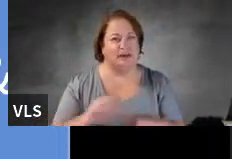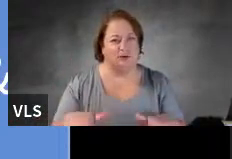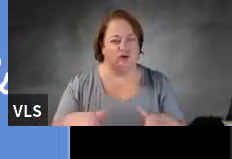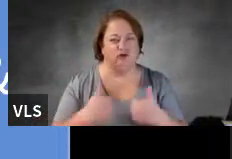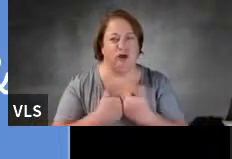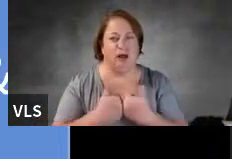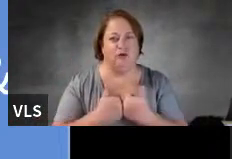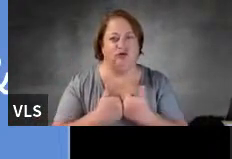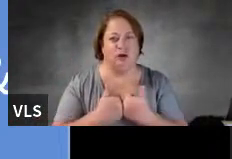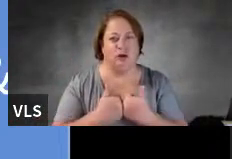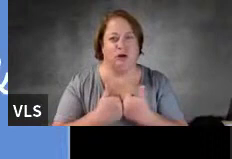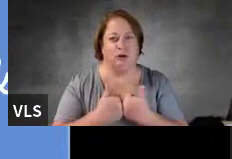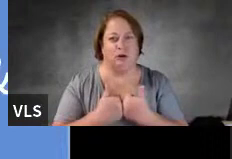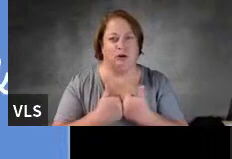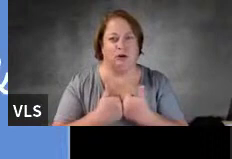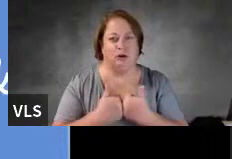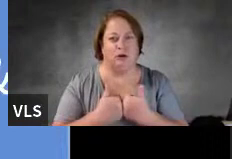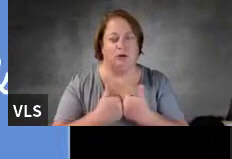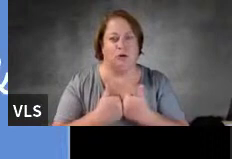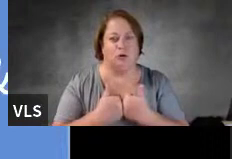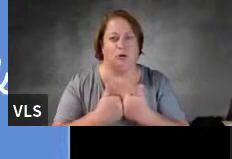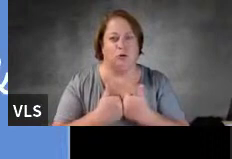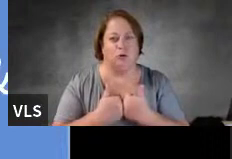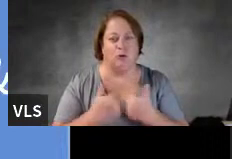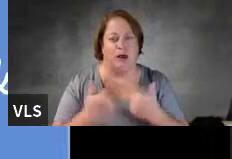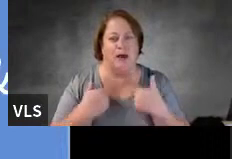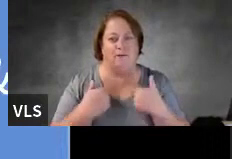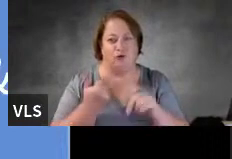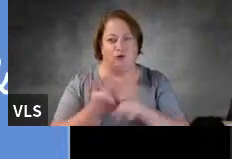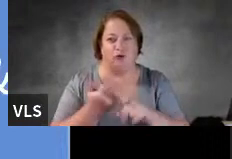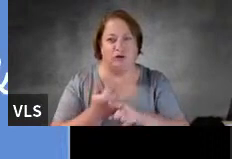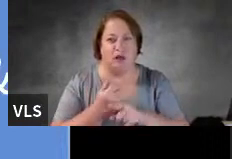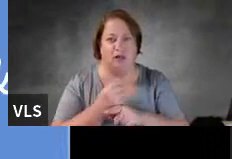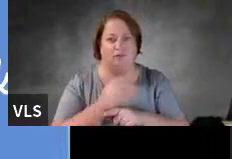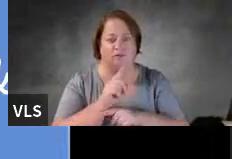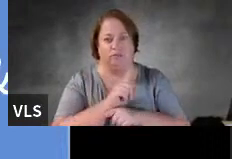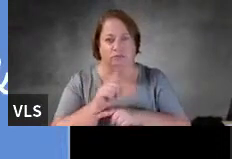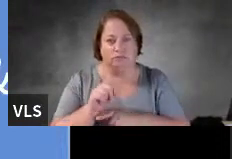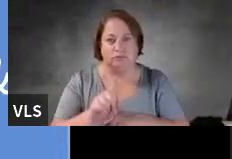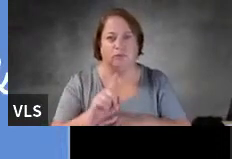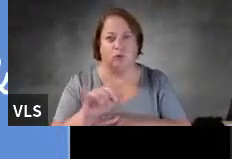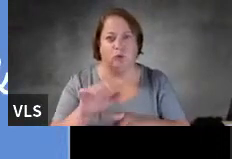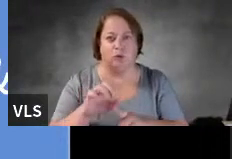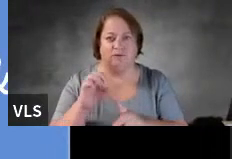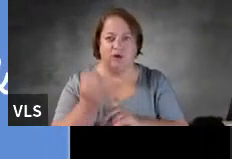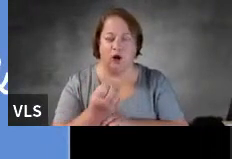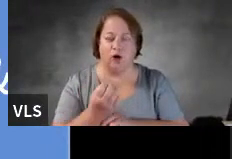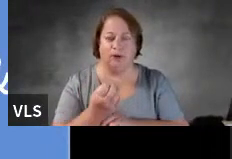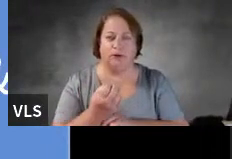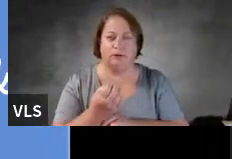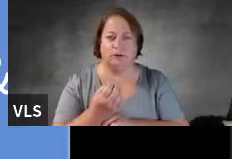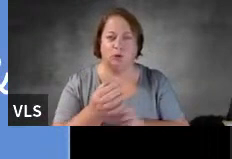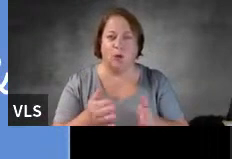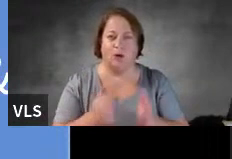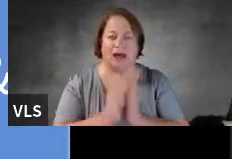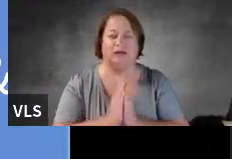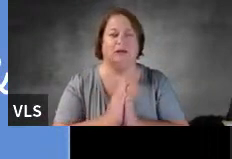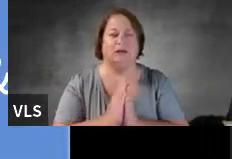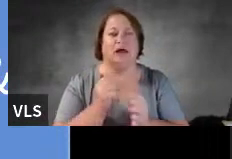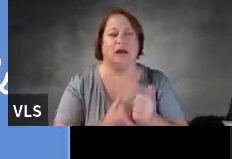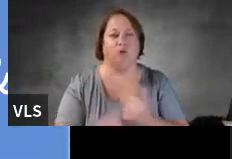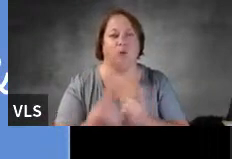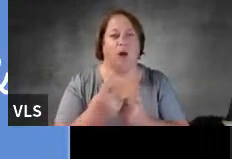challenging to insert yourself, your voice into those environments. So I would ask that